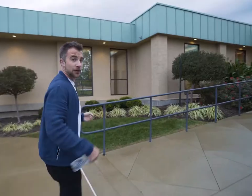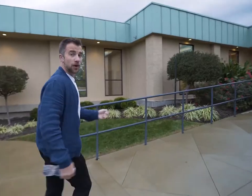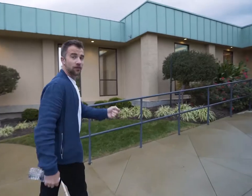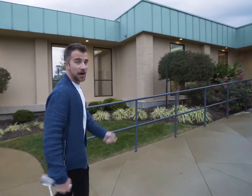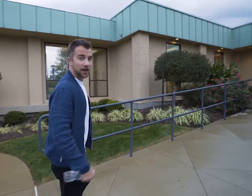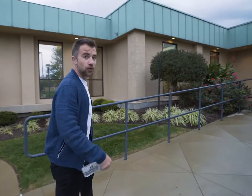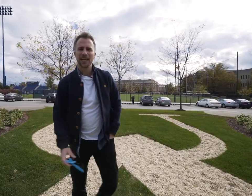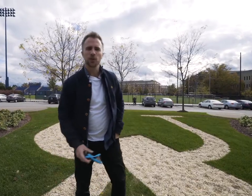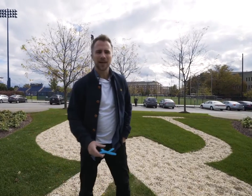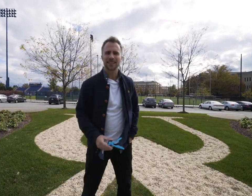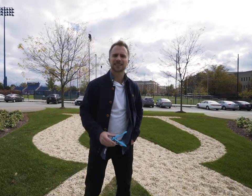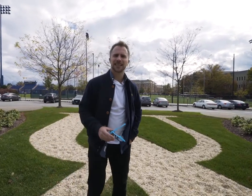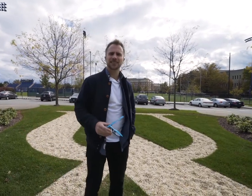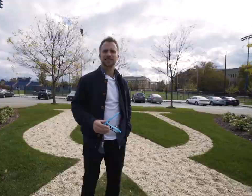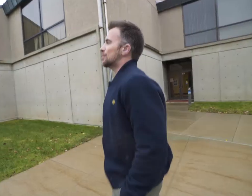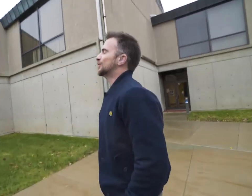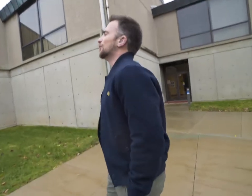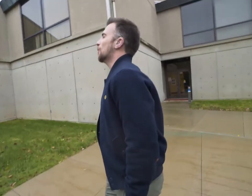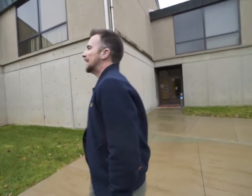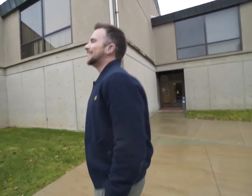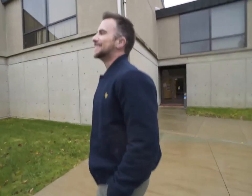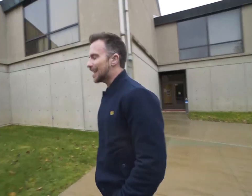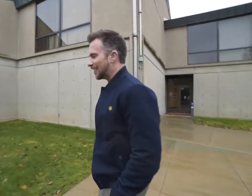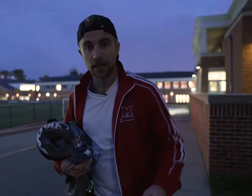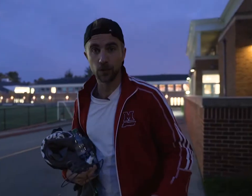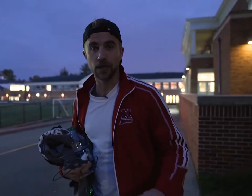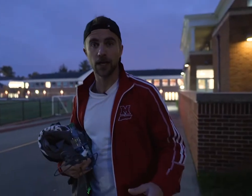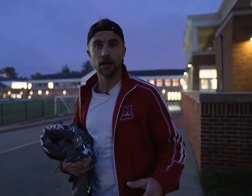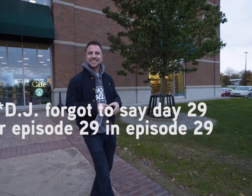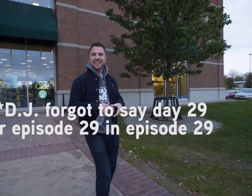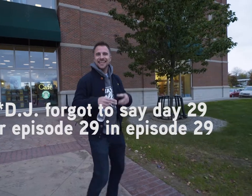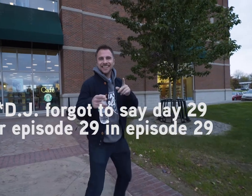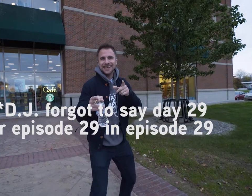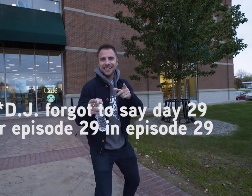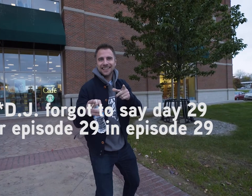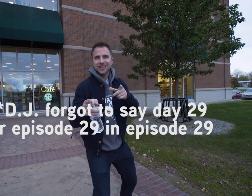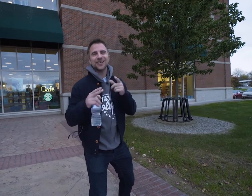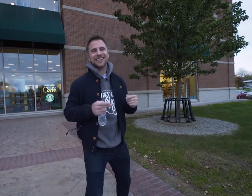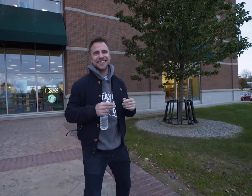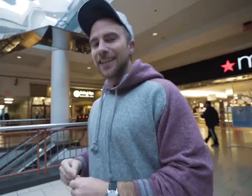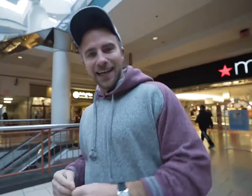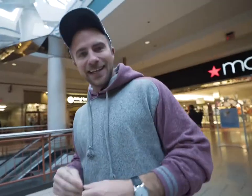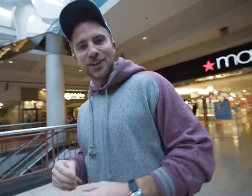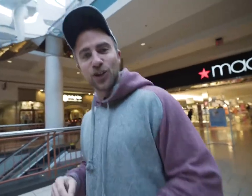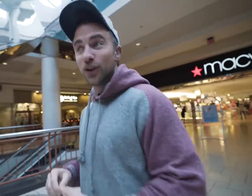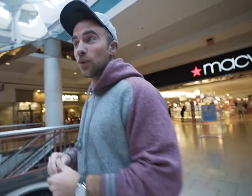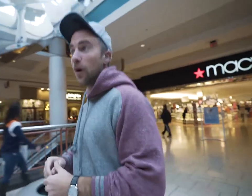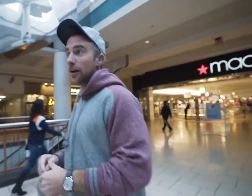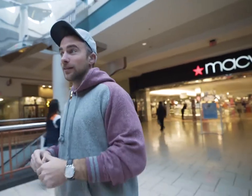24. Day 25. Day 26. Episode 27. Day 28. Day 30.